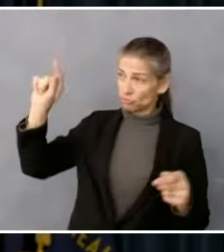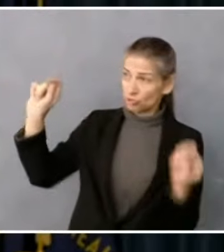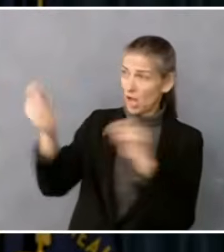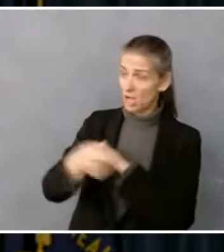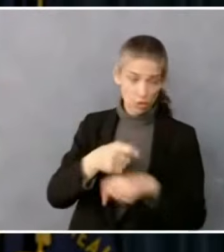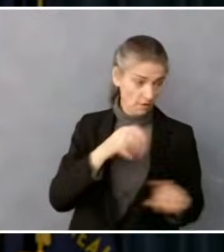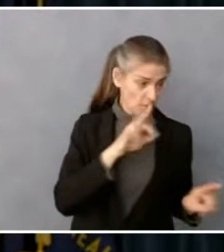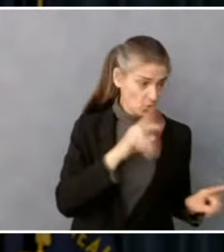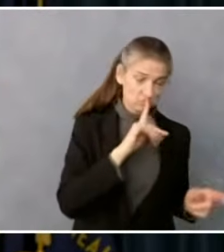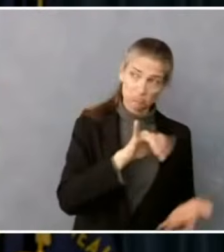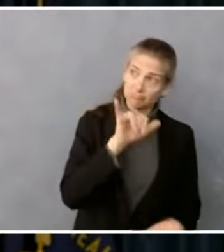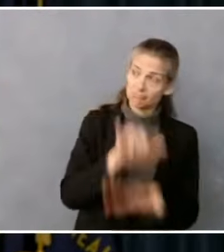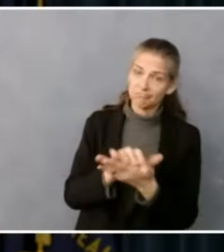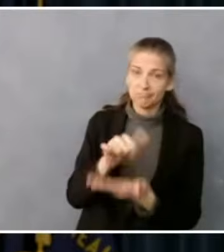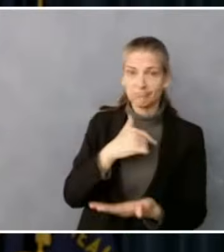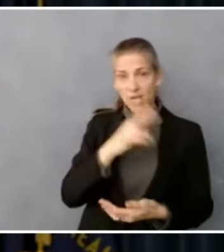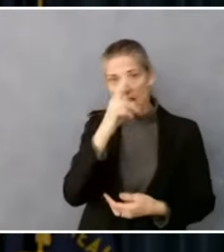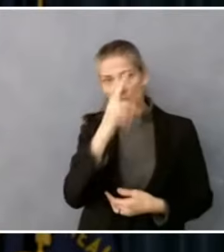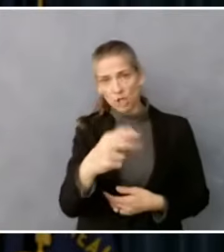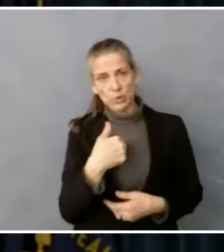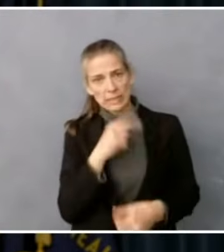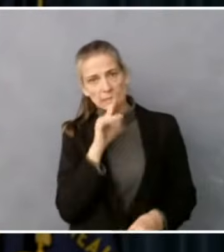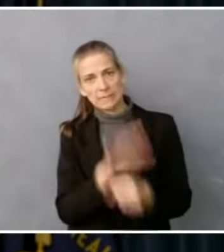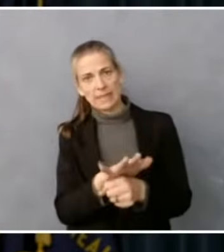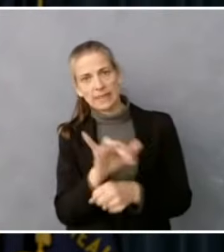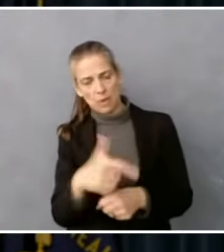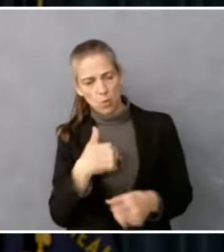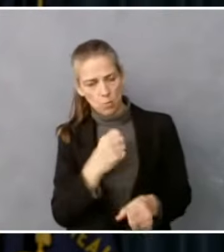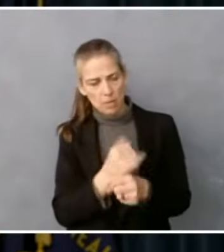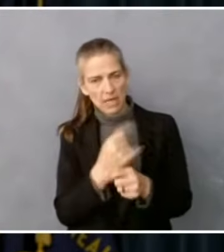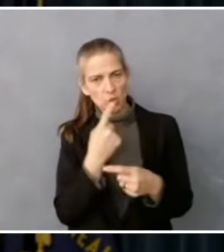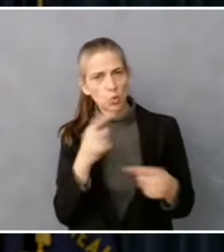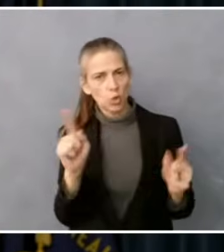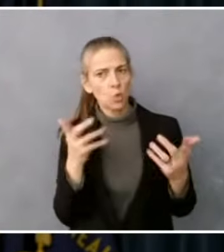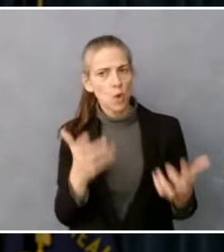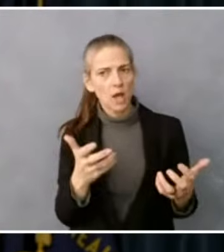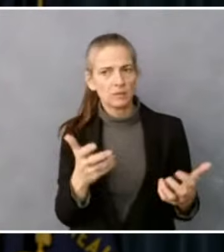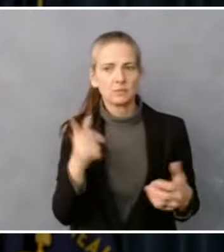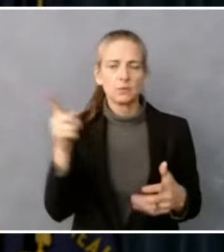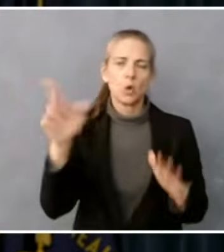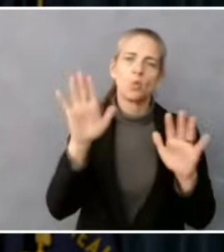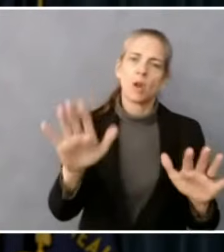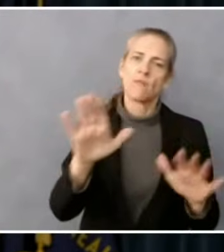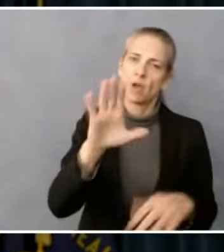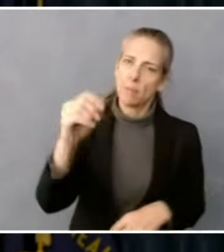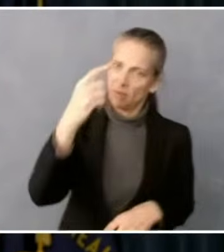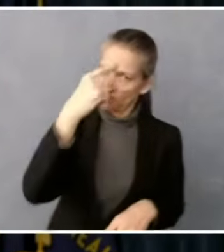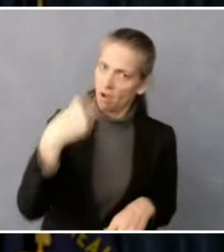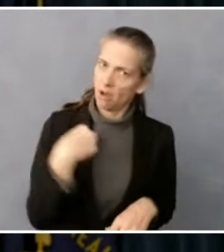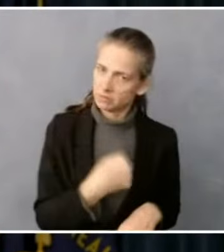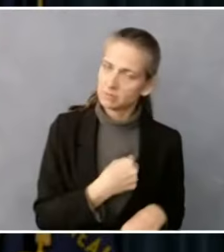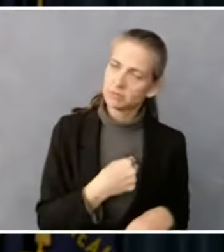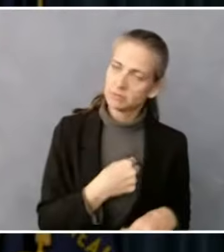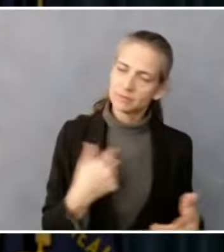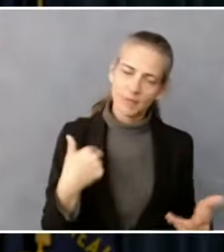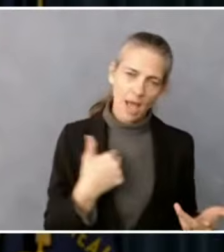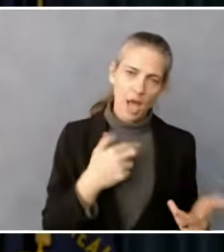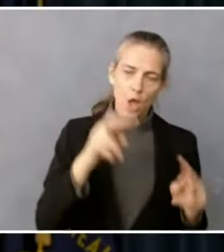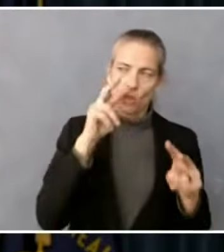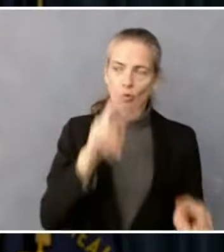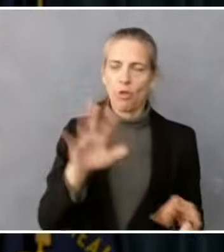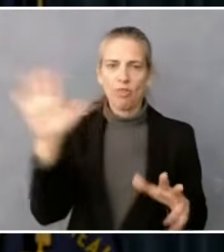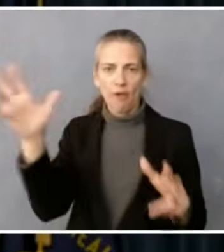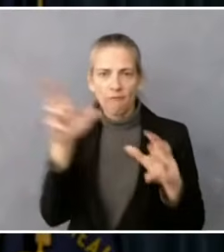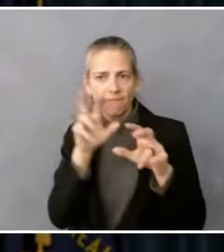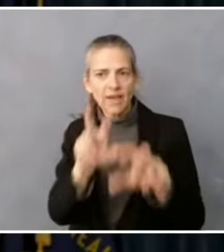want to honor this commitment. We want to make this work. They've been a great company for us. I mean, I just look at the investment in the truck